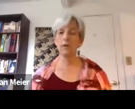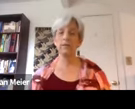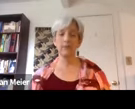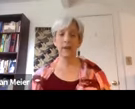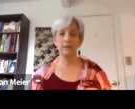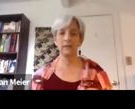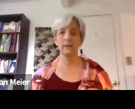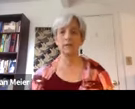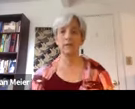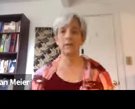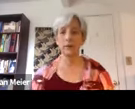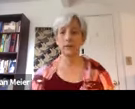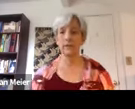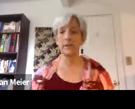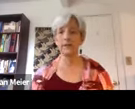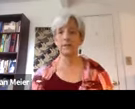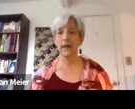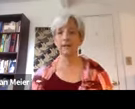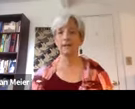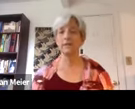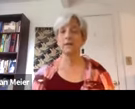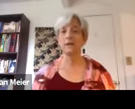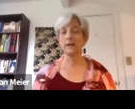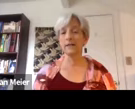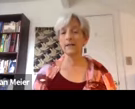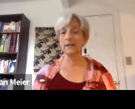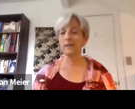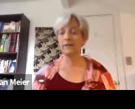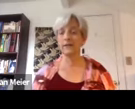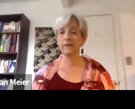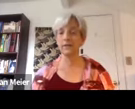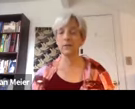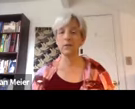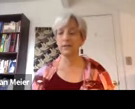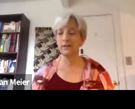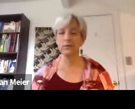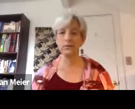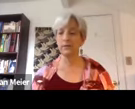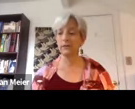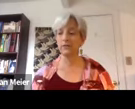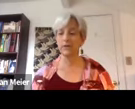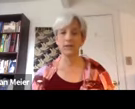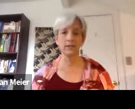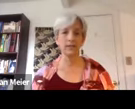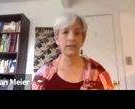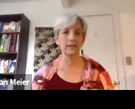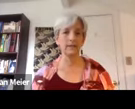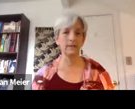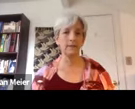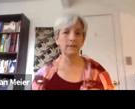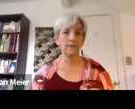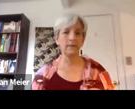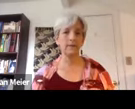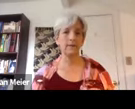on what we found empirically about the impact of guardians ad litem and evaluators, supposedly neutral professionals in the